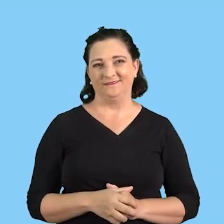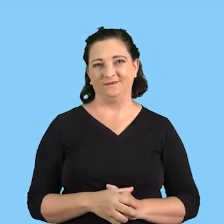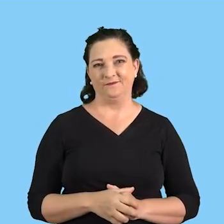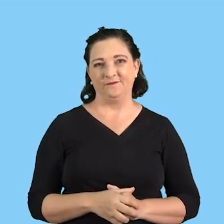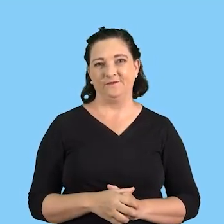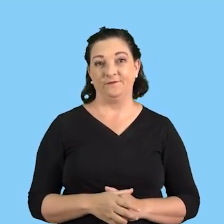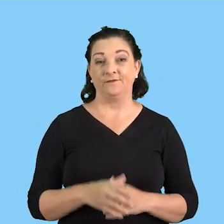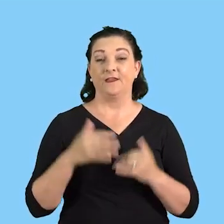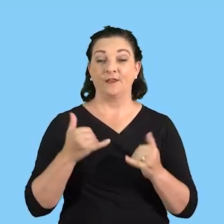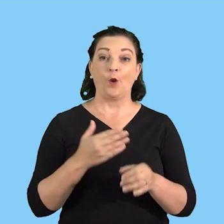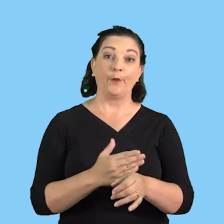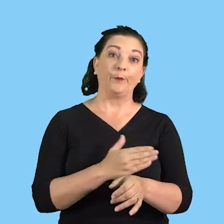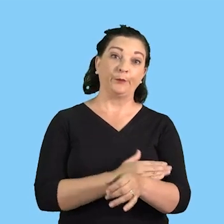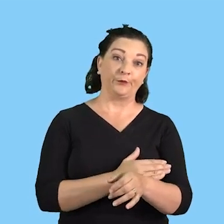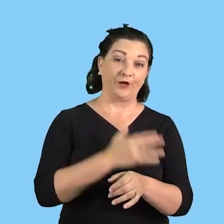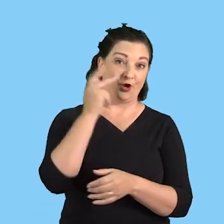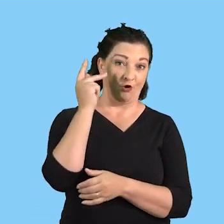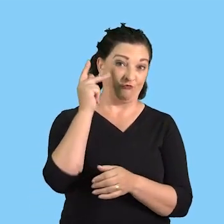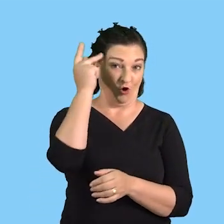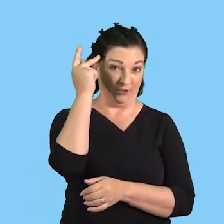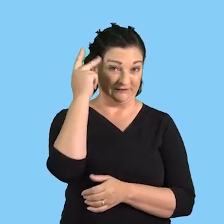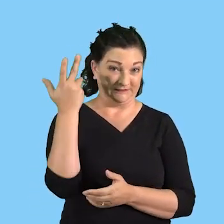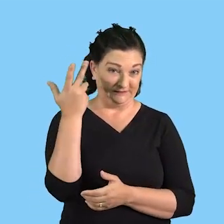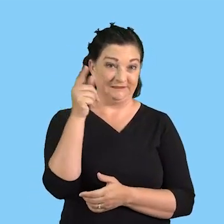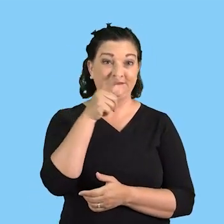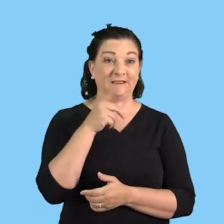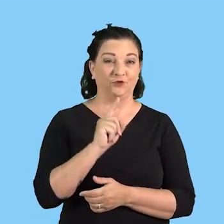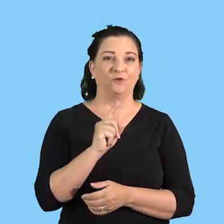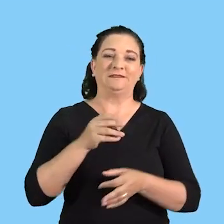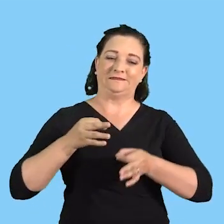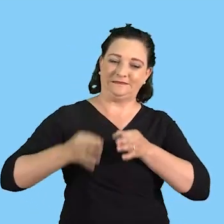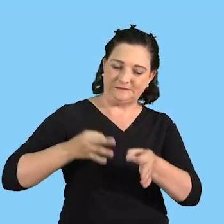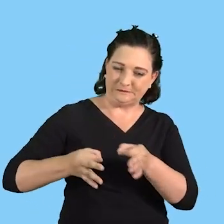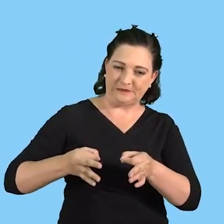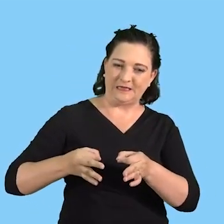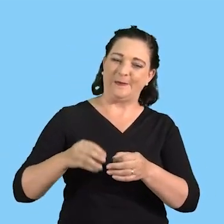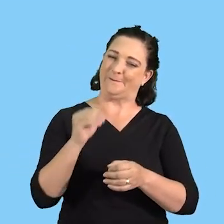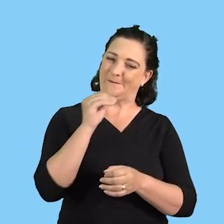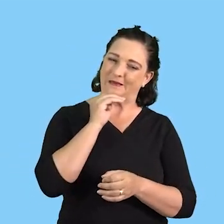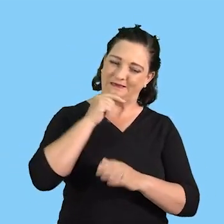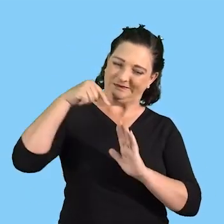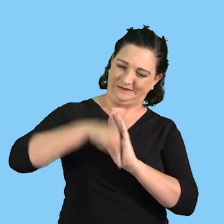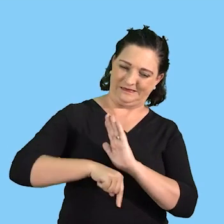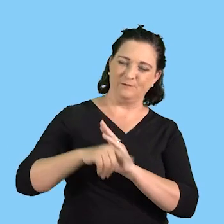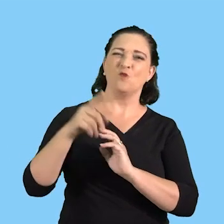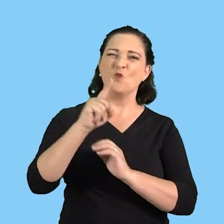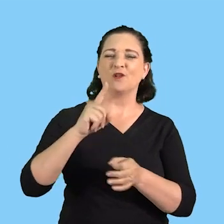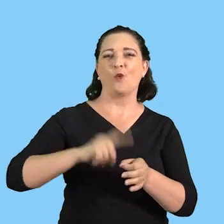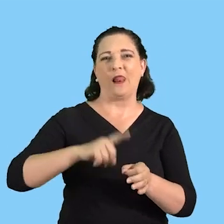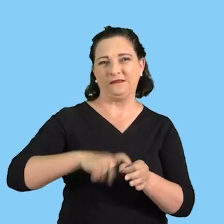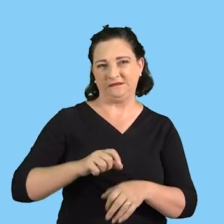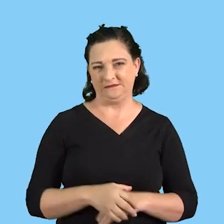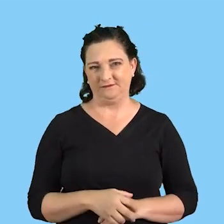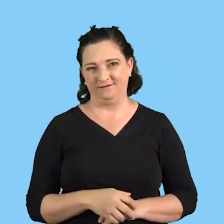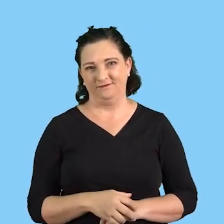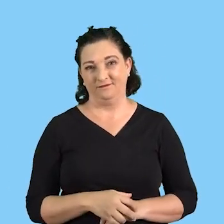So then it brings me to the pre-knowledge practice to then elaborate on the meaning of quality. Now